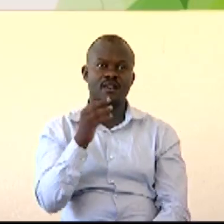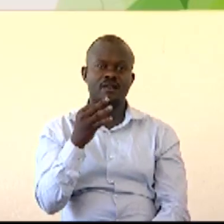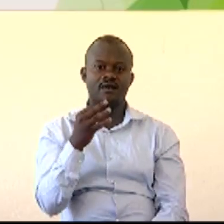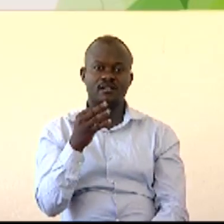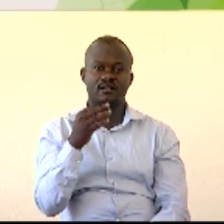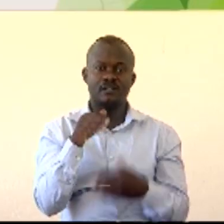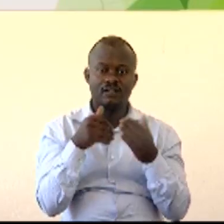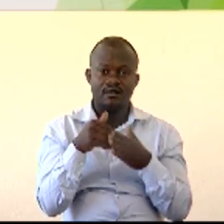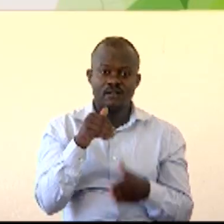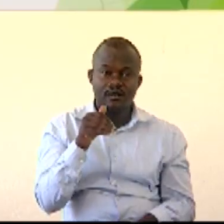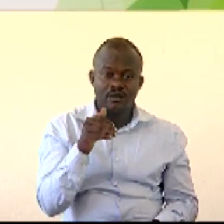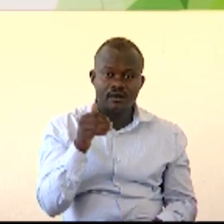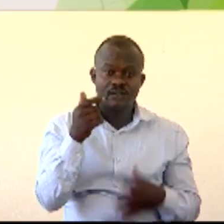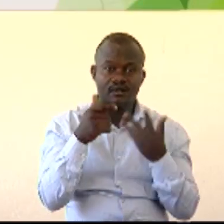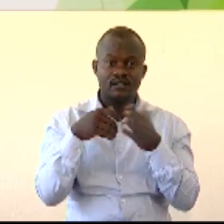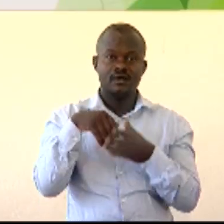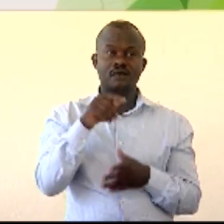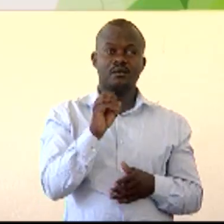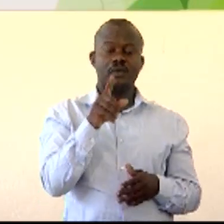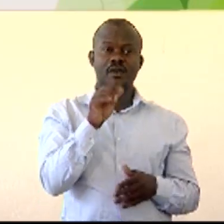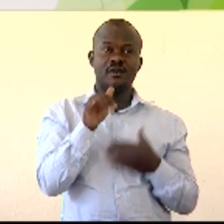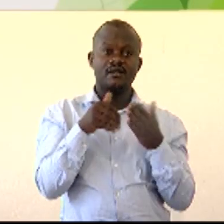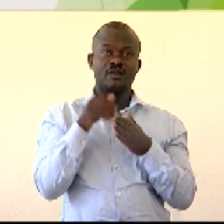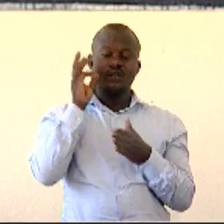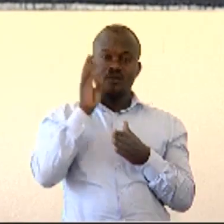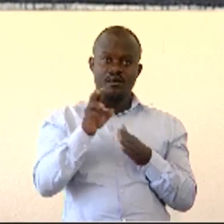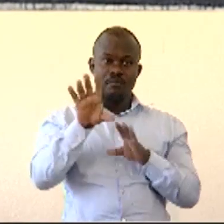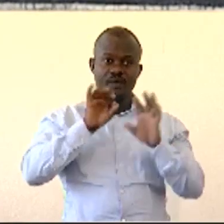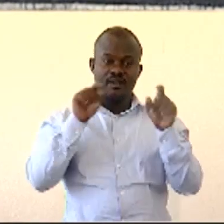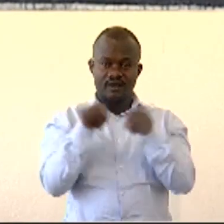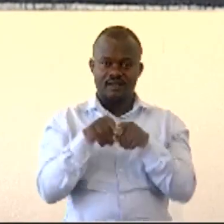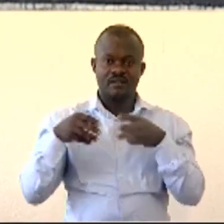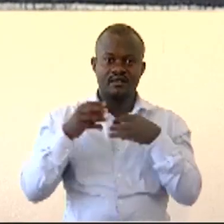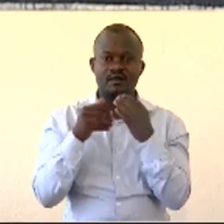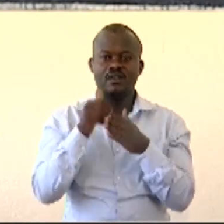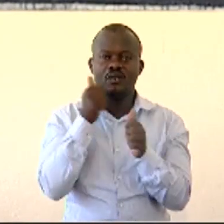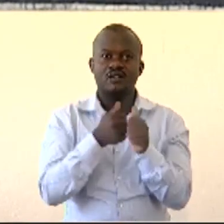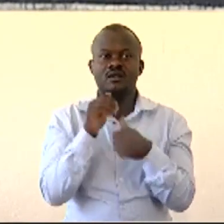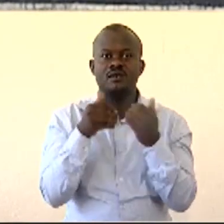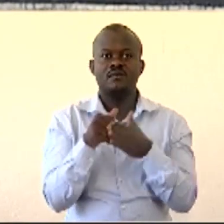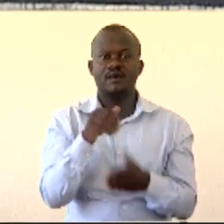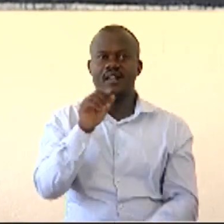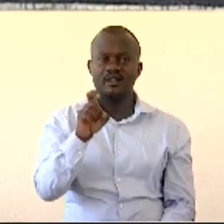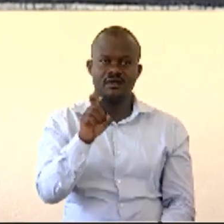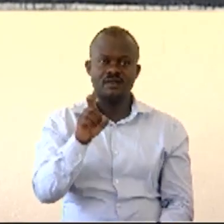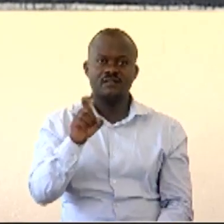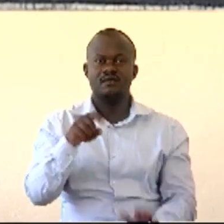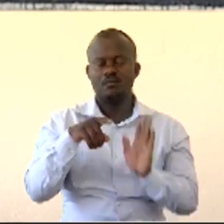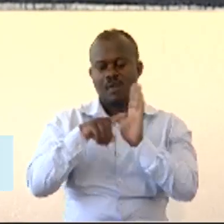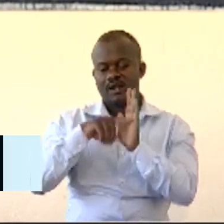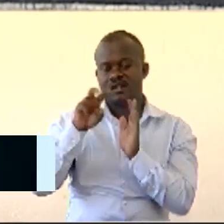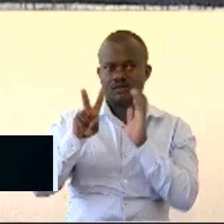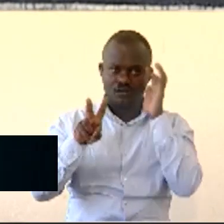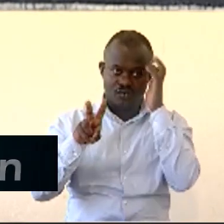sulfite ion. This is a polyatomic ion. So you do it the same way, which will be X minus